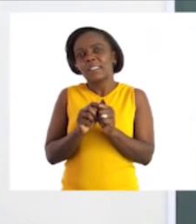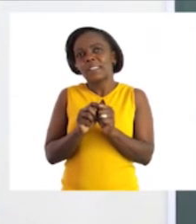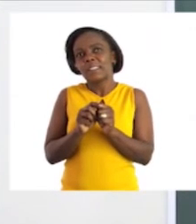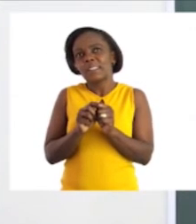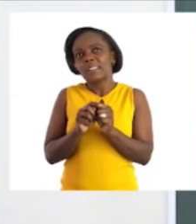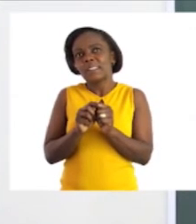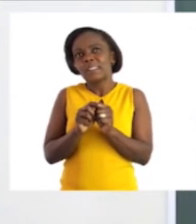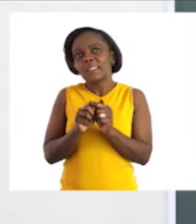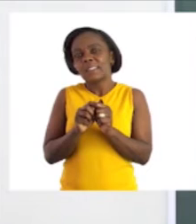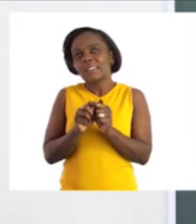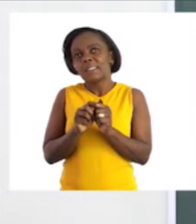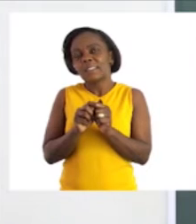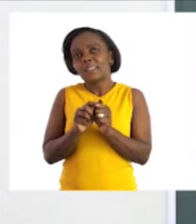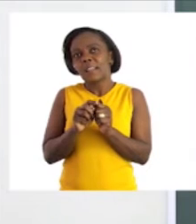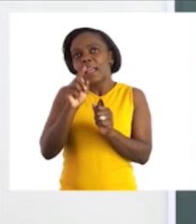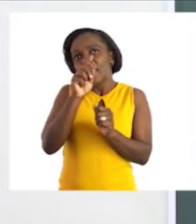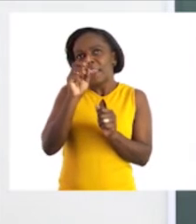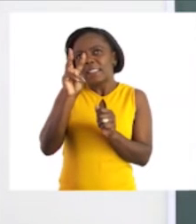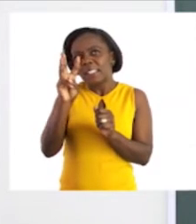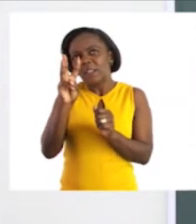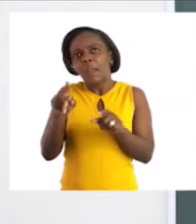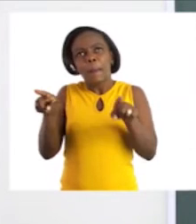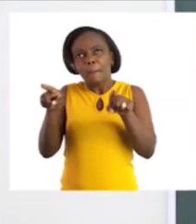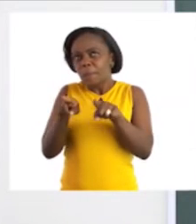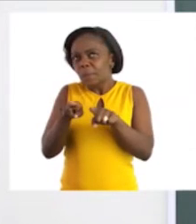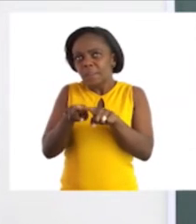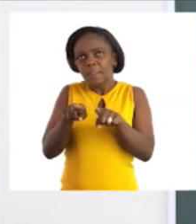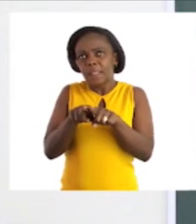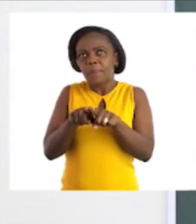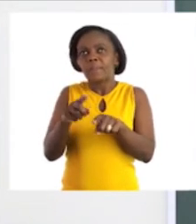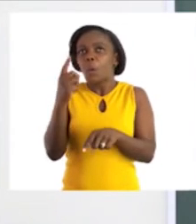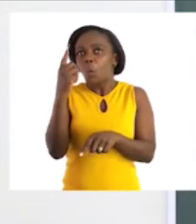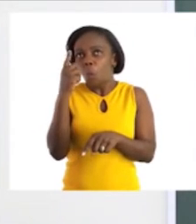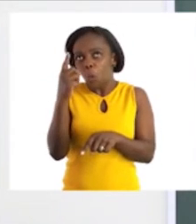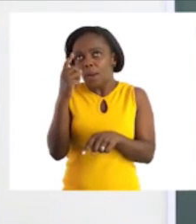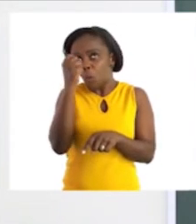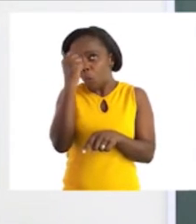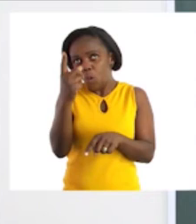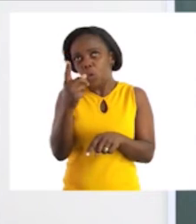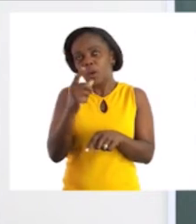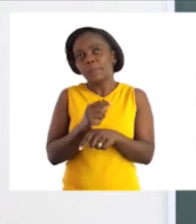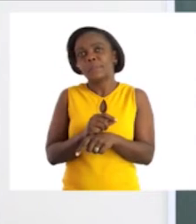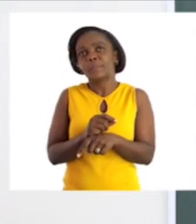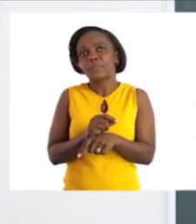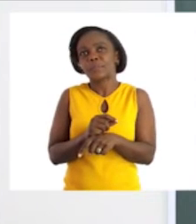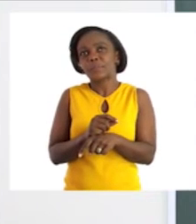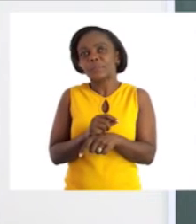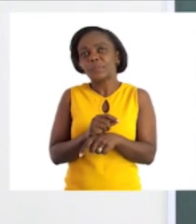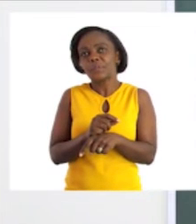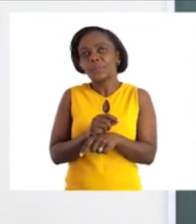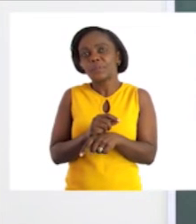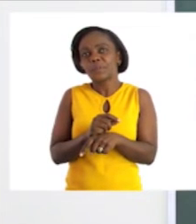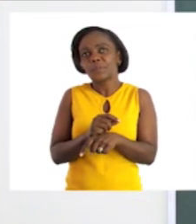Are we together? So 13 hours, they just mean 1 o'clock. Remember, this is 12 o'clock. If you were to say